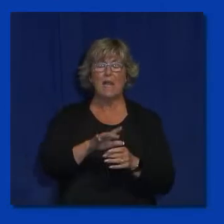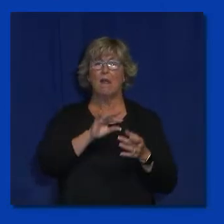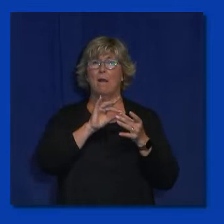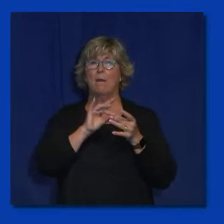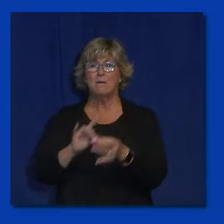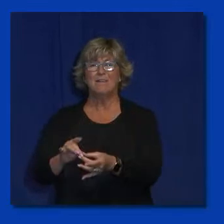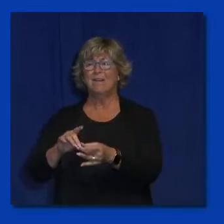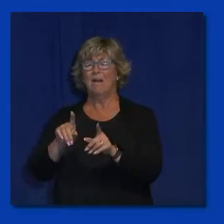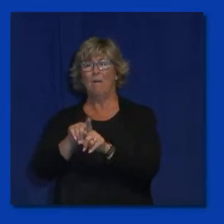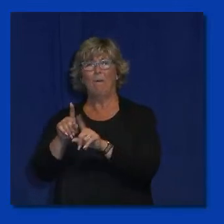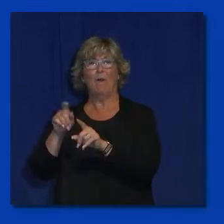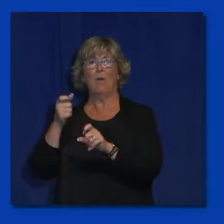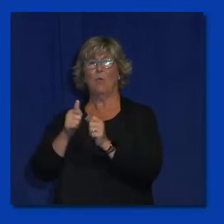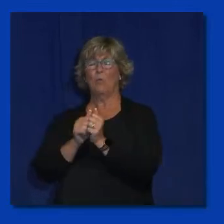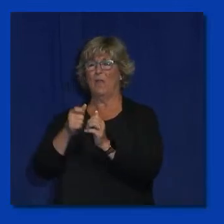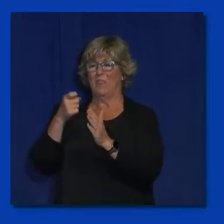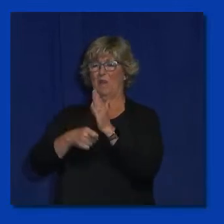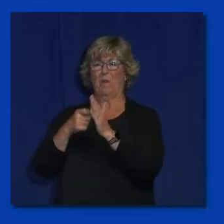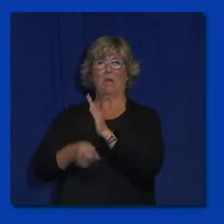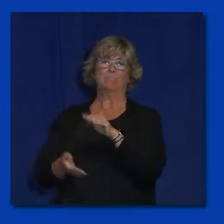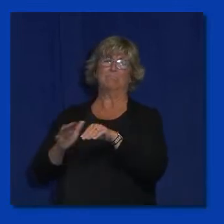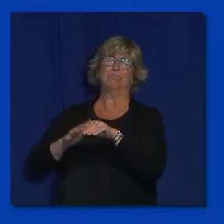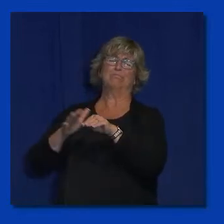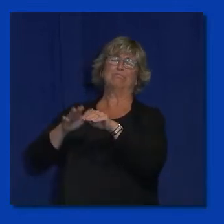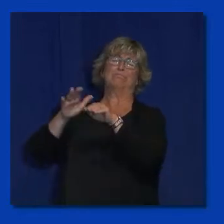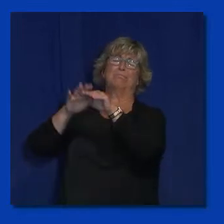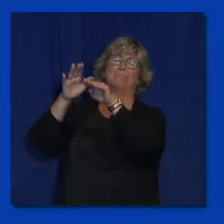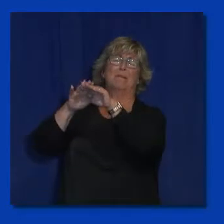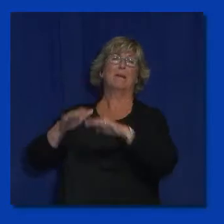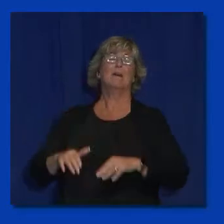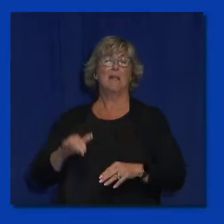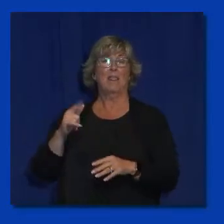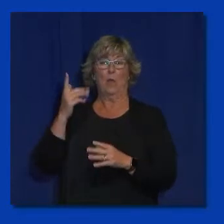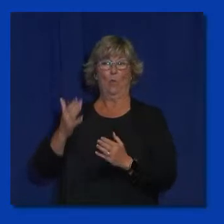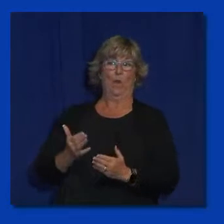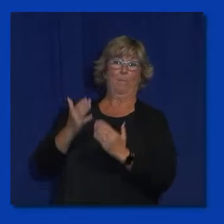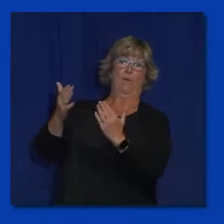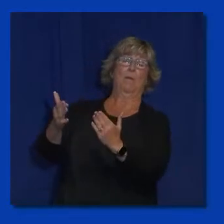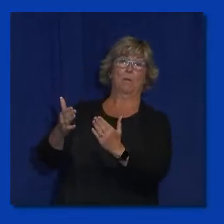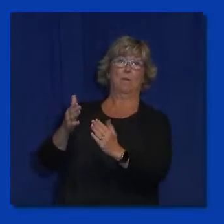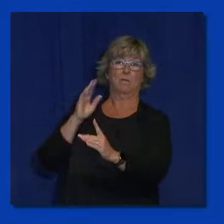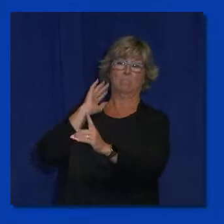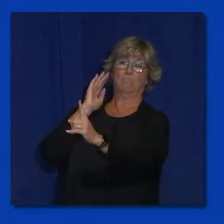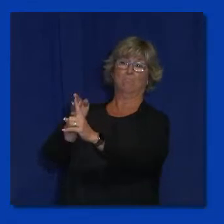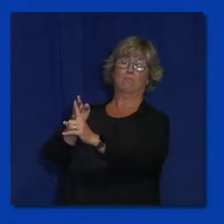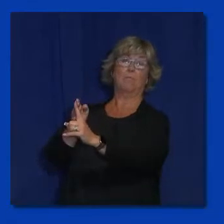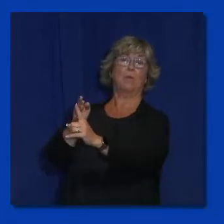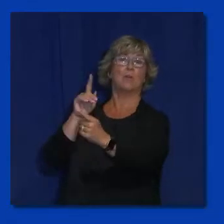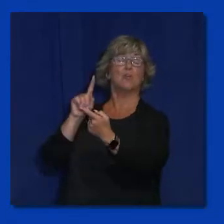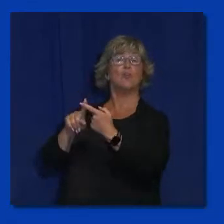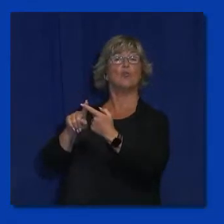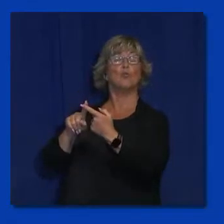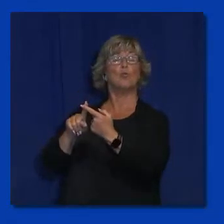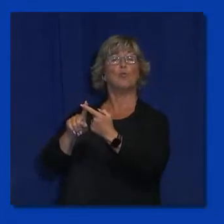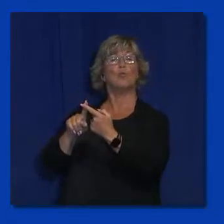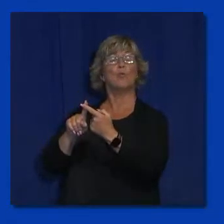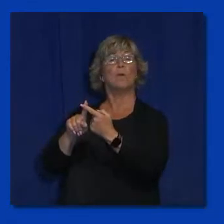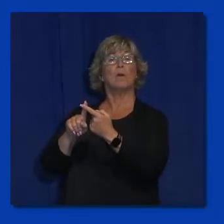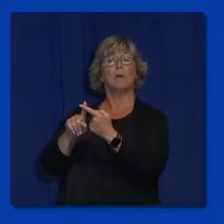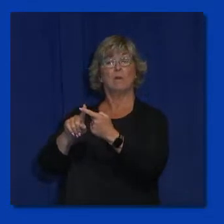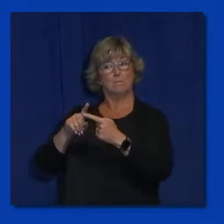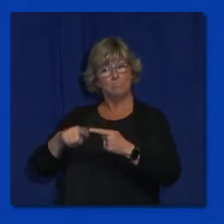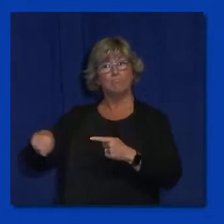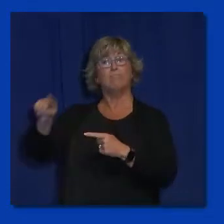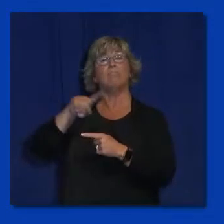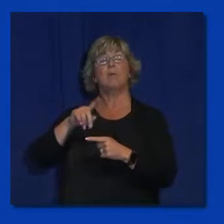with higher costs. So that's an important proposal and one that directly goes to the pockets